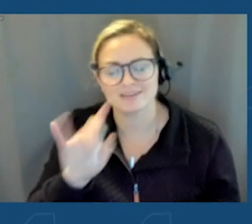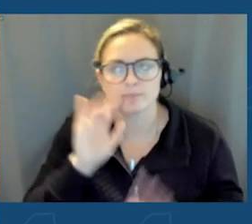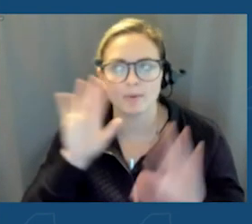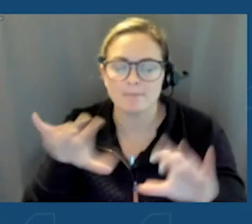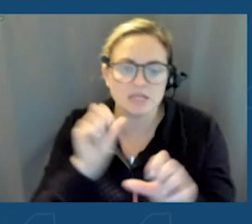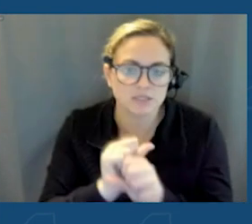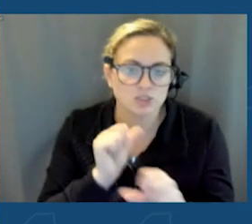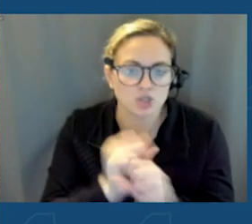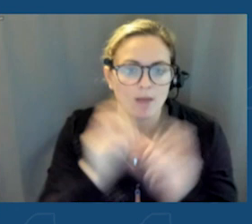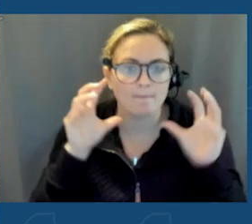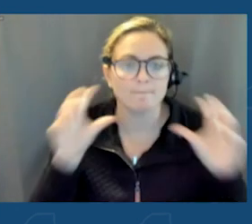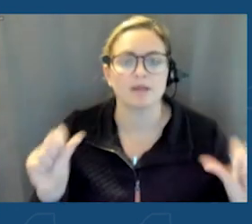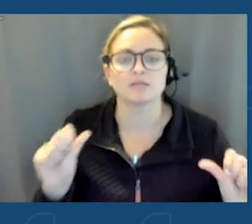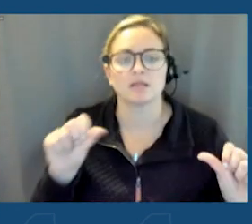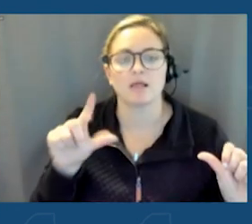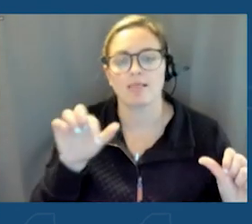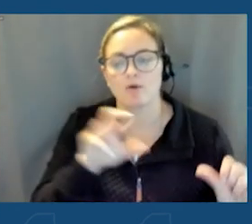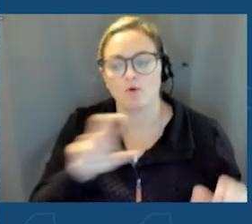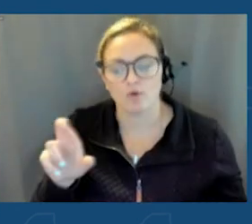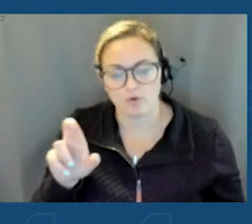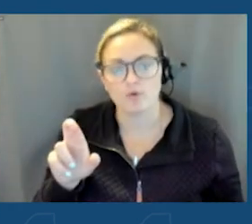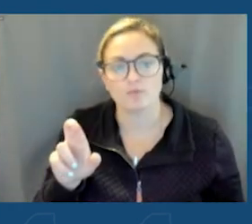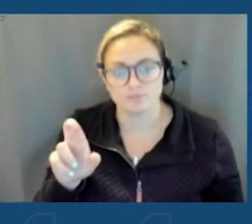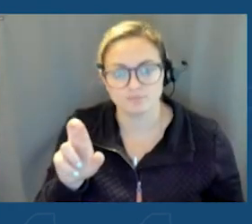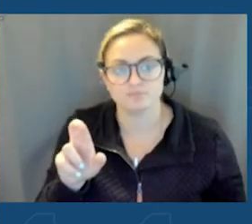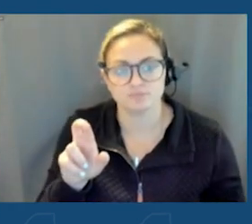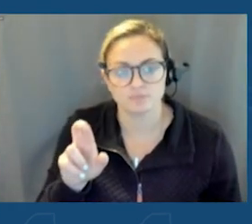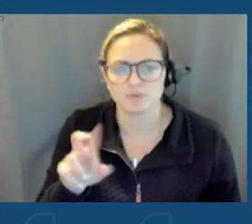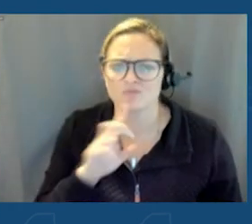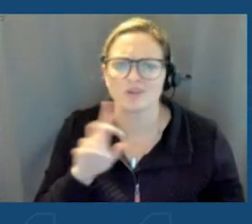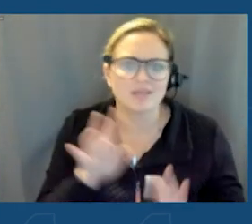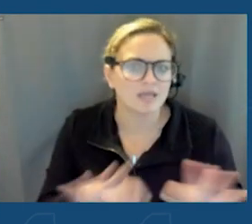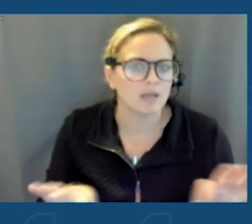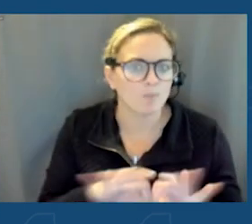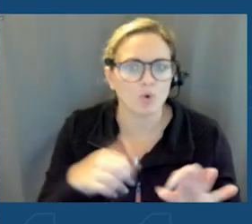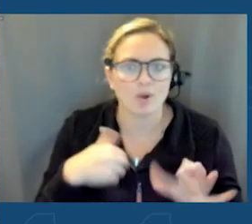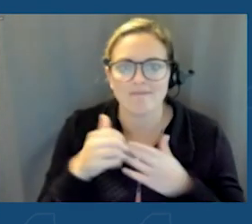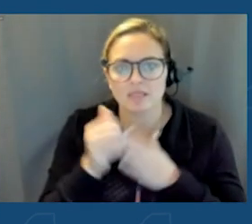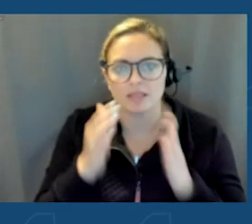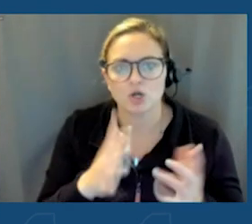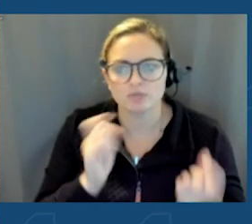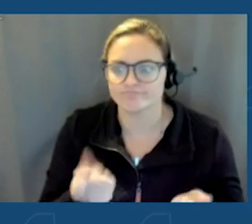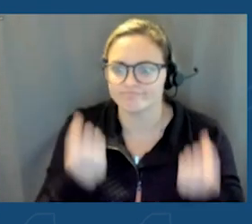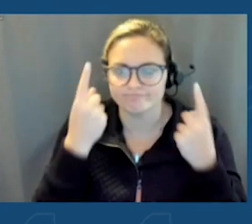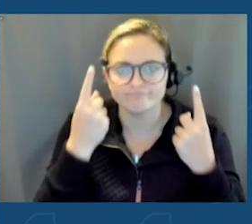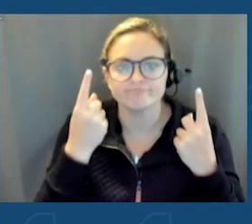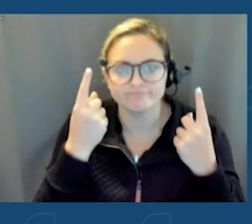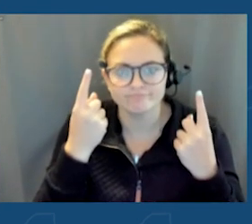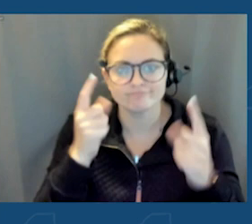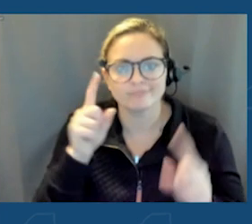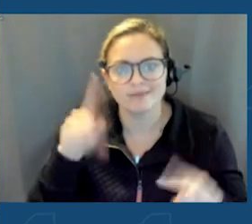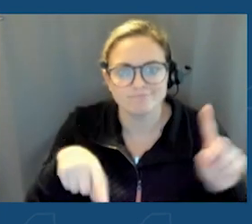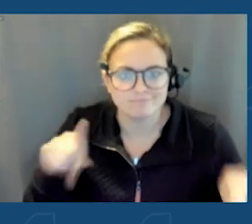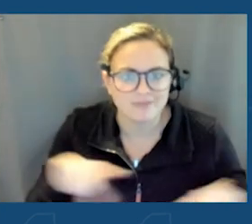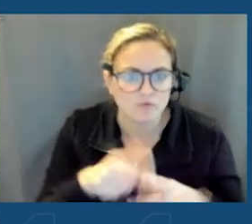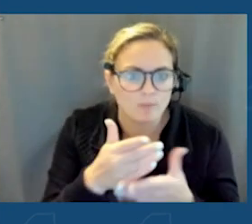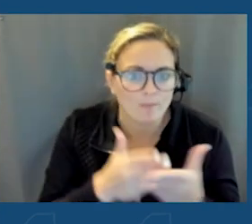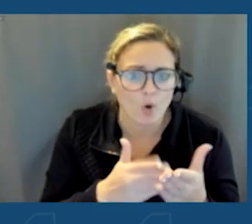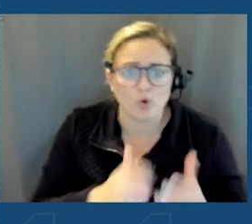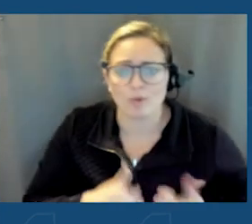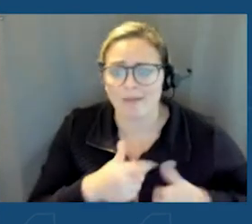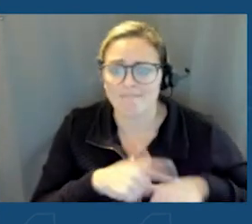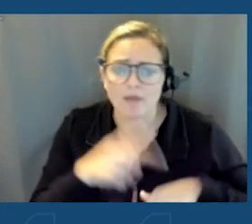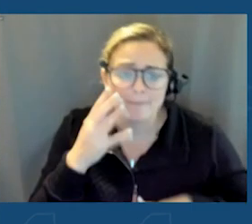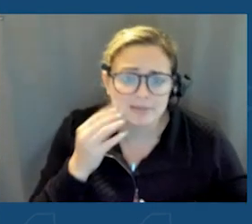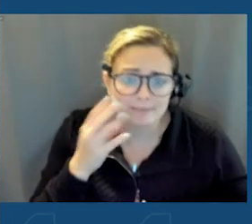the president of the LIRR. This is really important to have a leader who understands the dynamic, who brings her lifetime of experience in